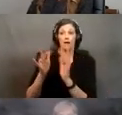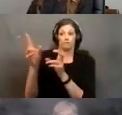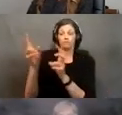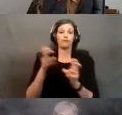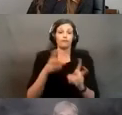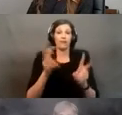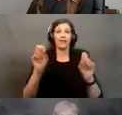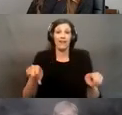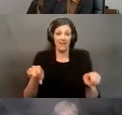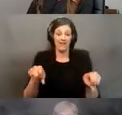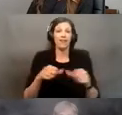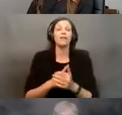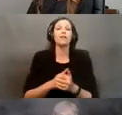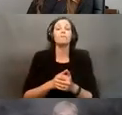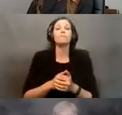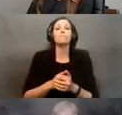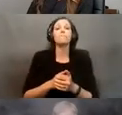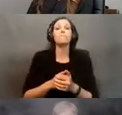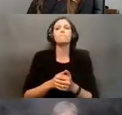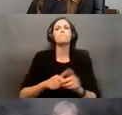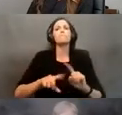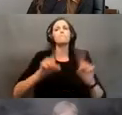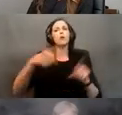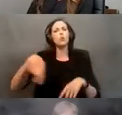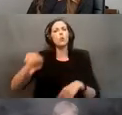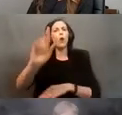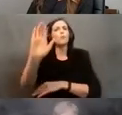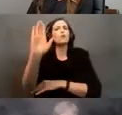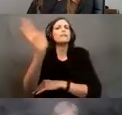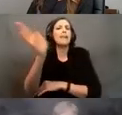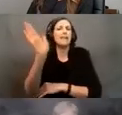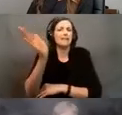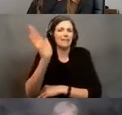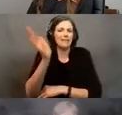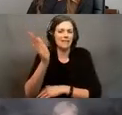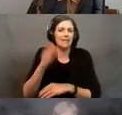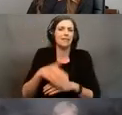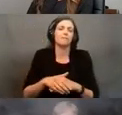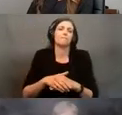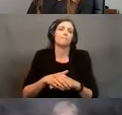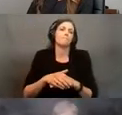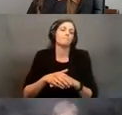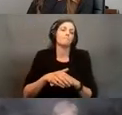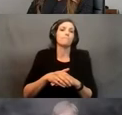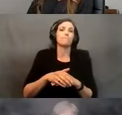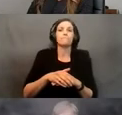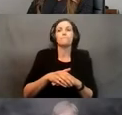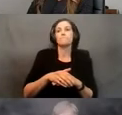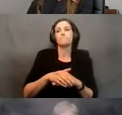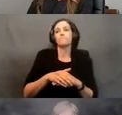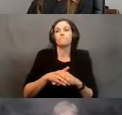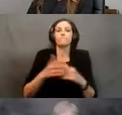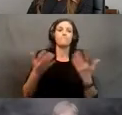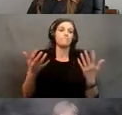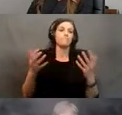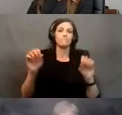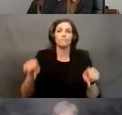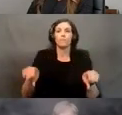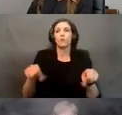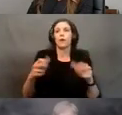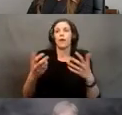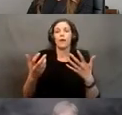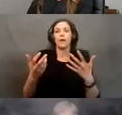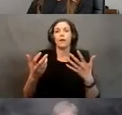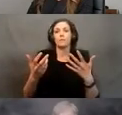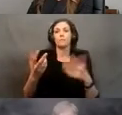you are, uh, but you're presenting in one way or another, you can do so by, by, uh, taking from your